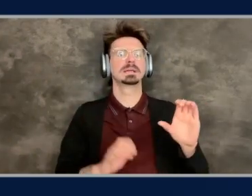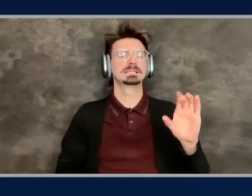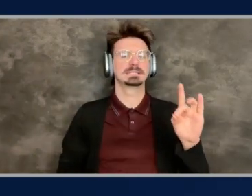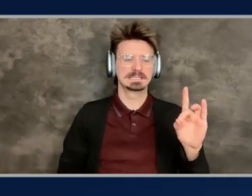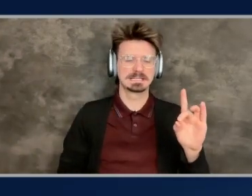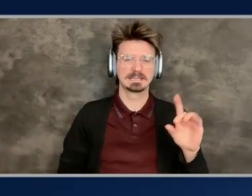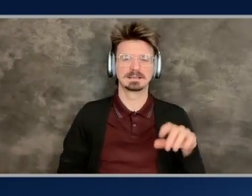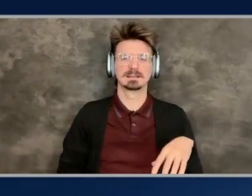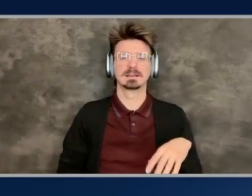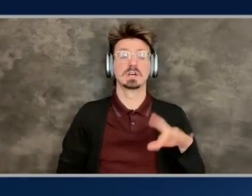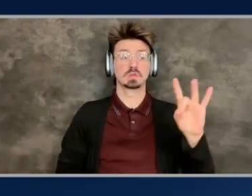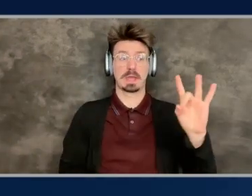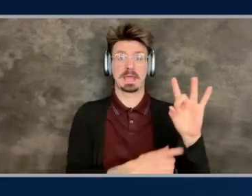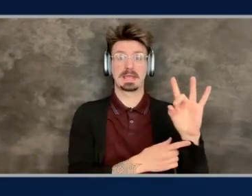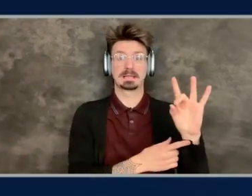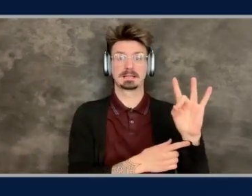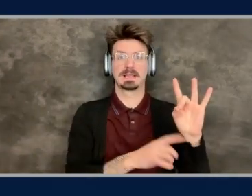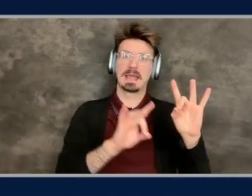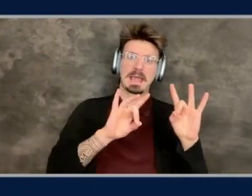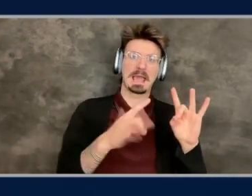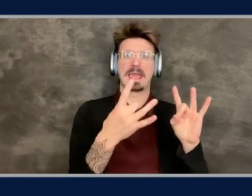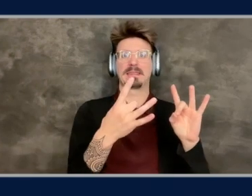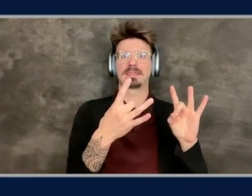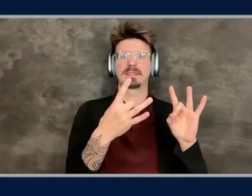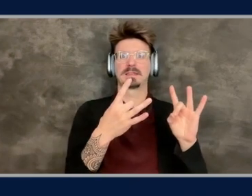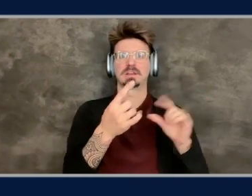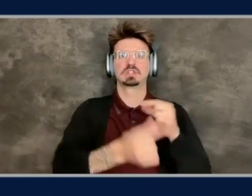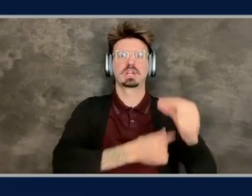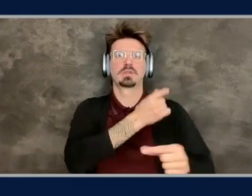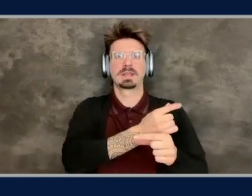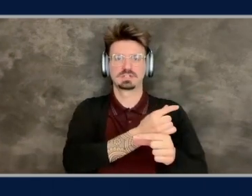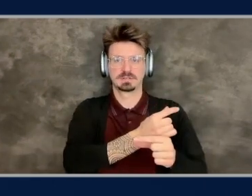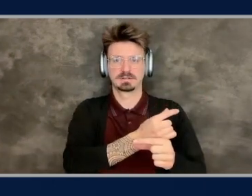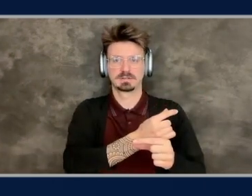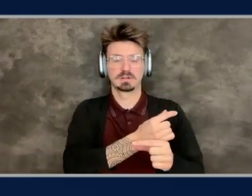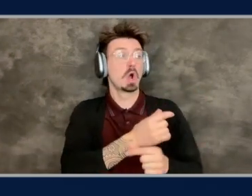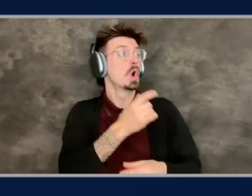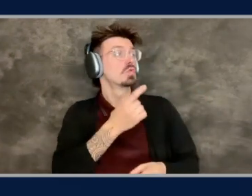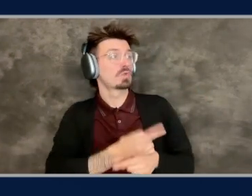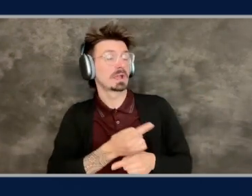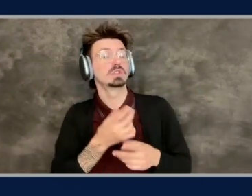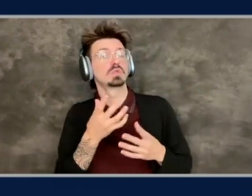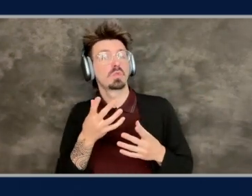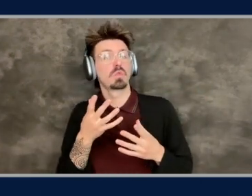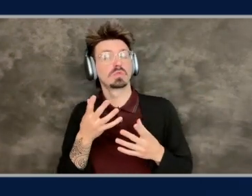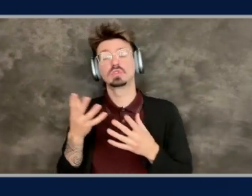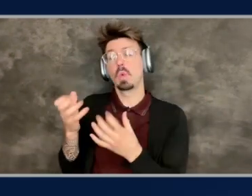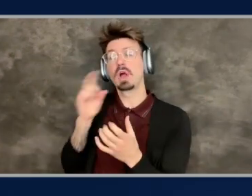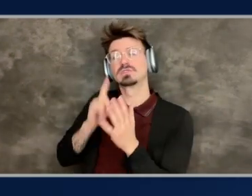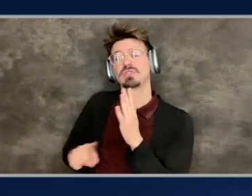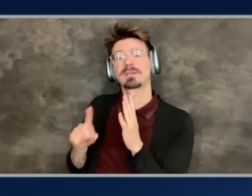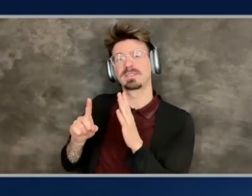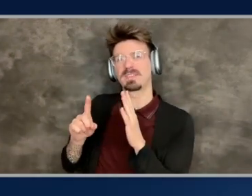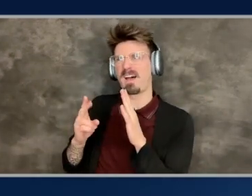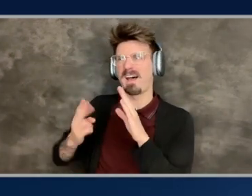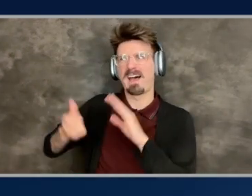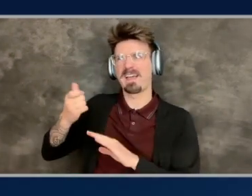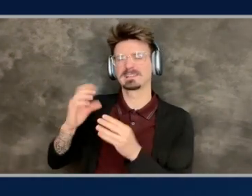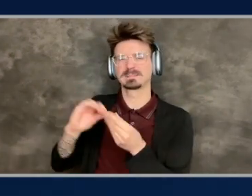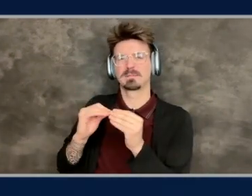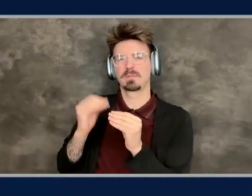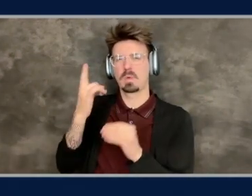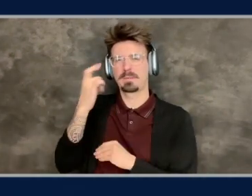the 8 is 8th generation. 8th generation. So you always want to look for the highest number because typically they're the cheapest.